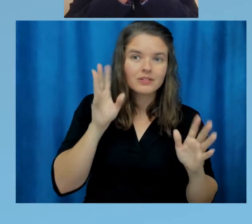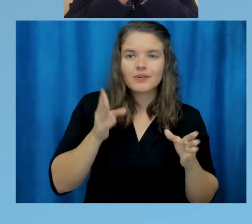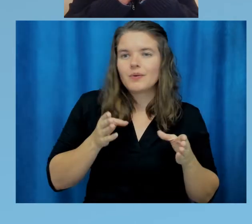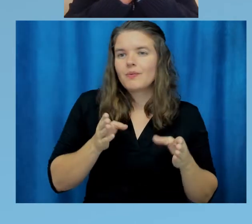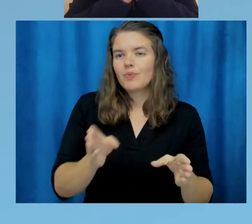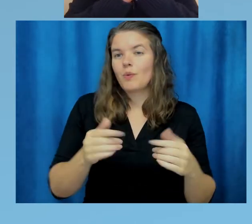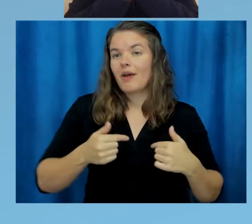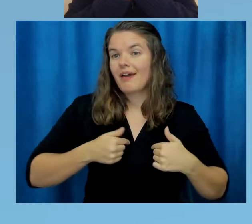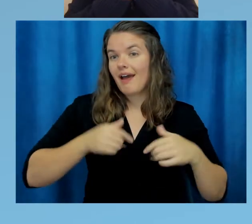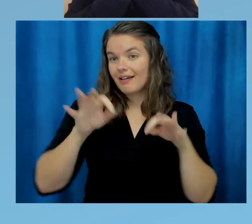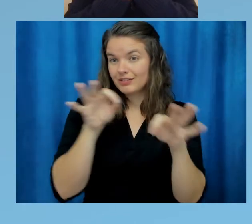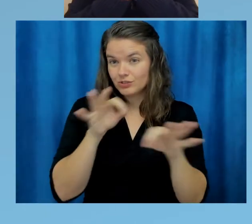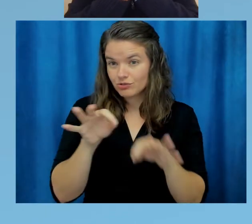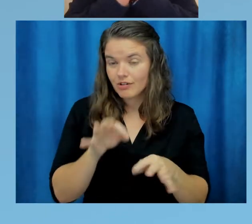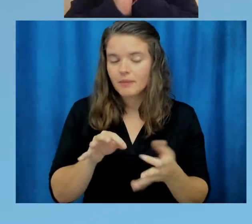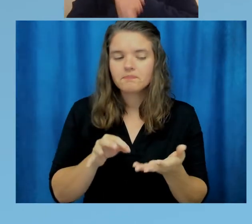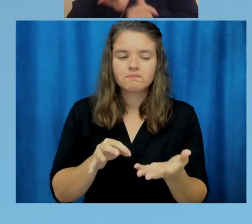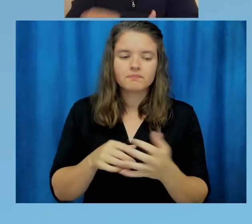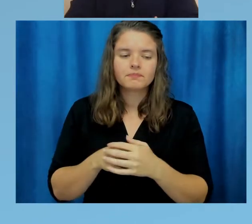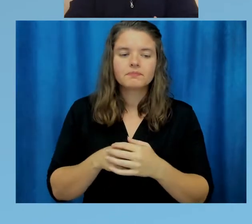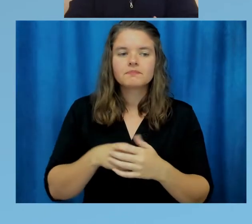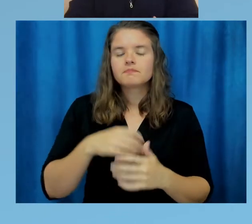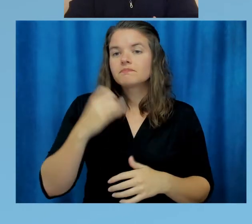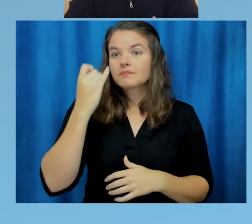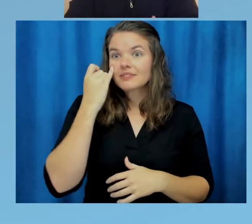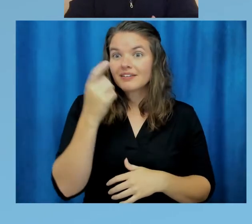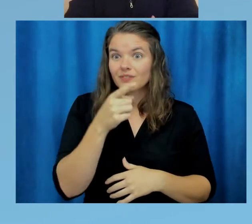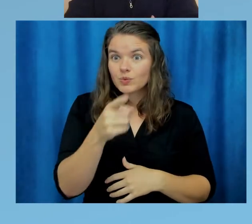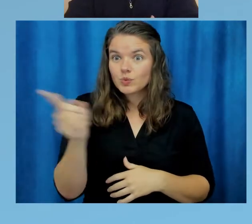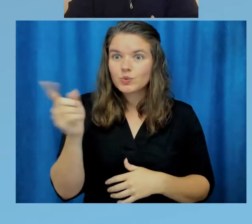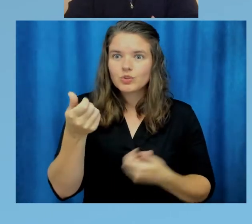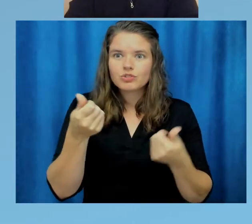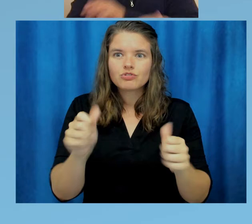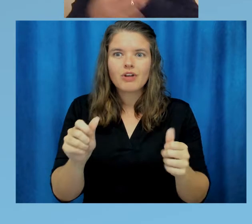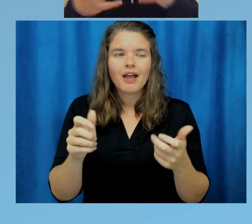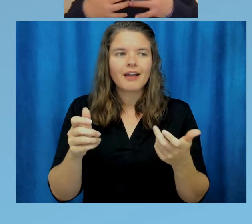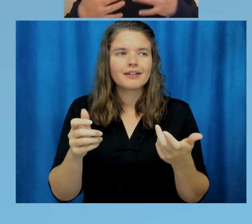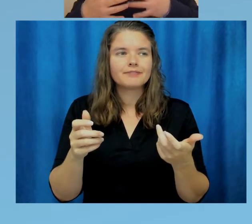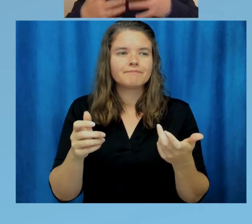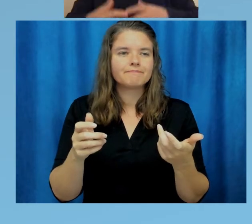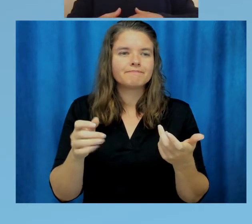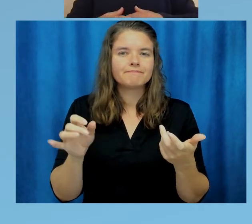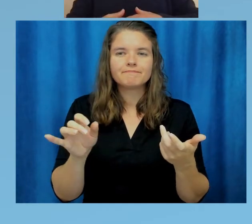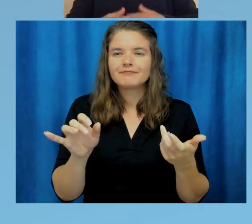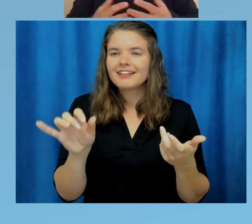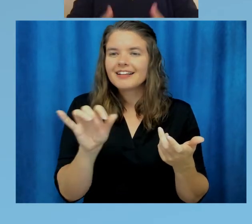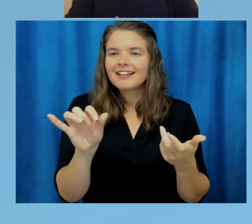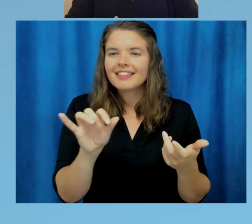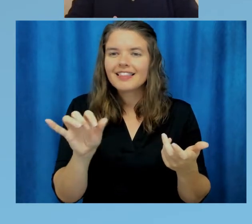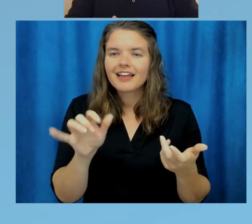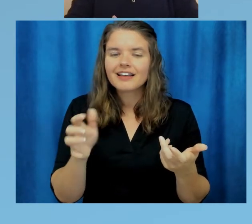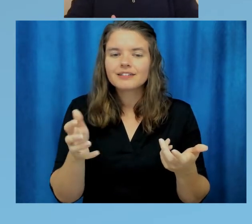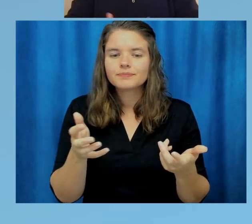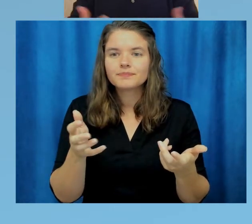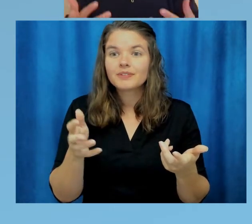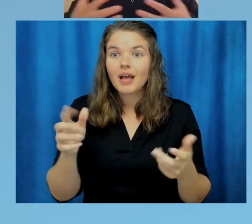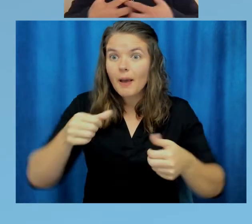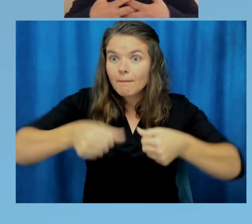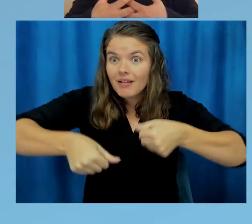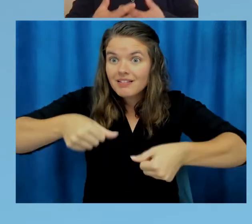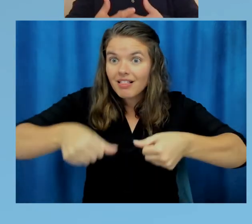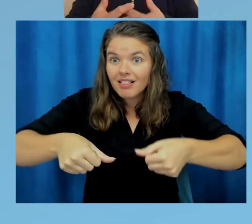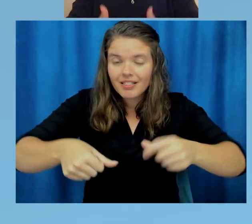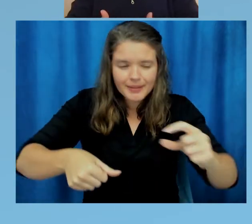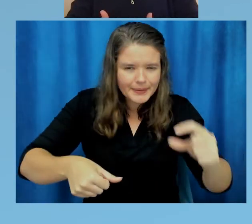noise. The way I would describe it is if you were trying to piece together, let's say you're trying to